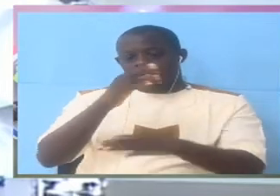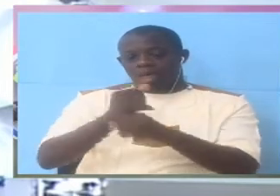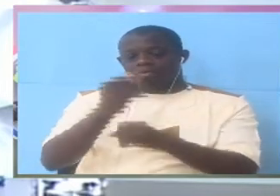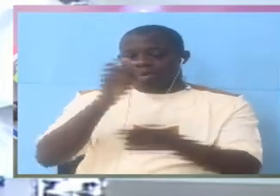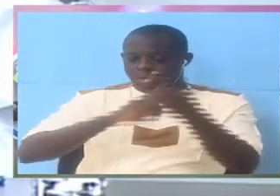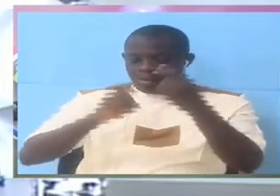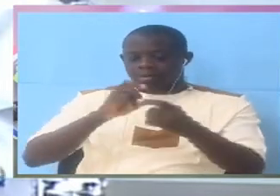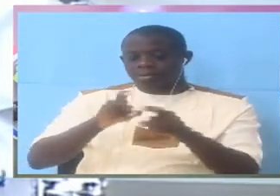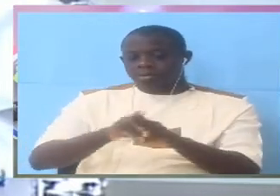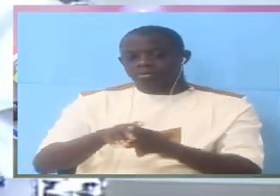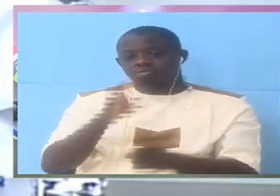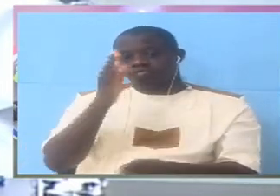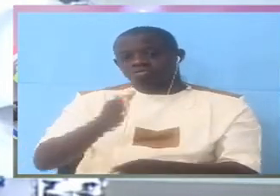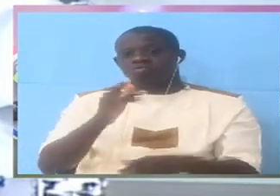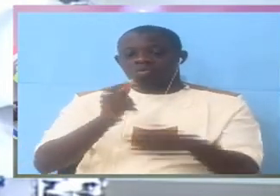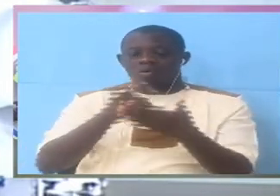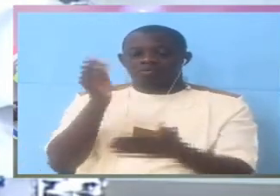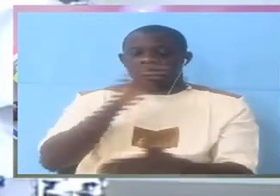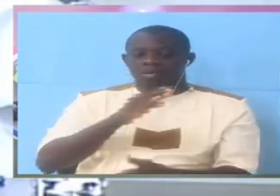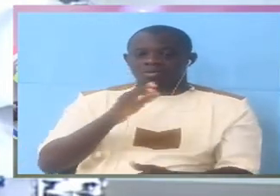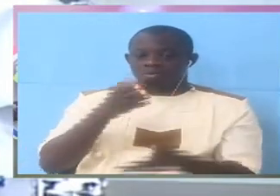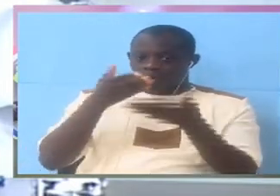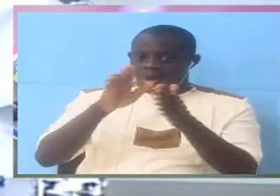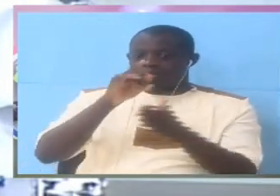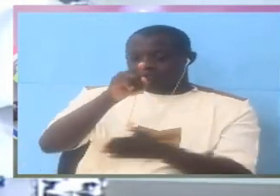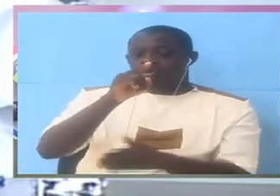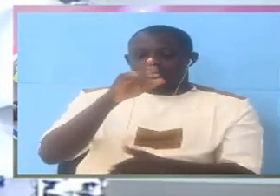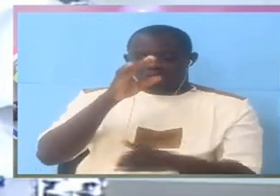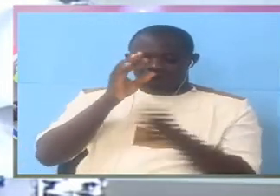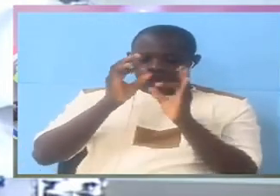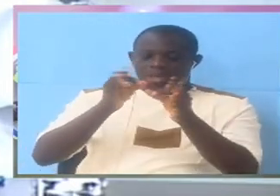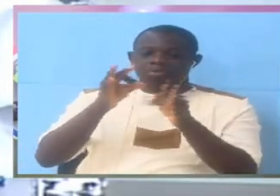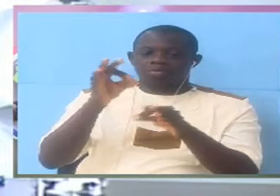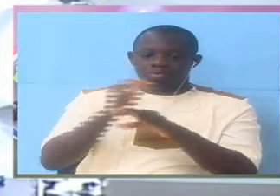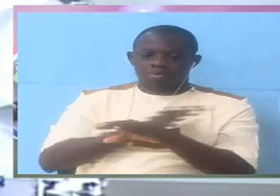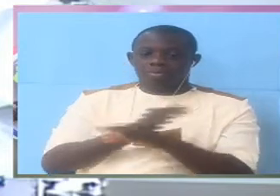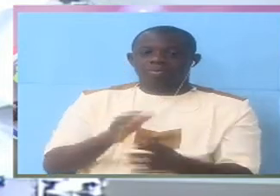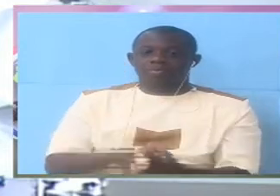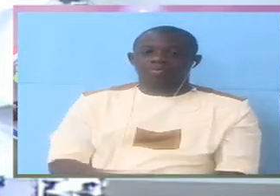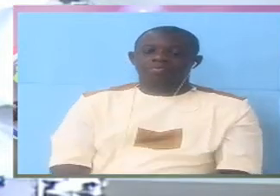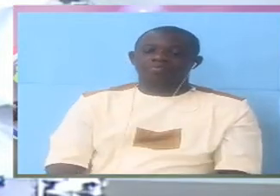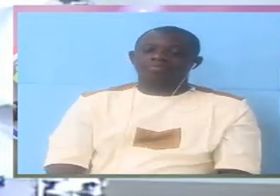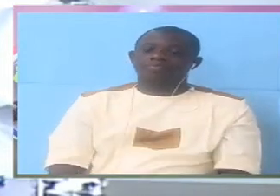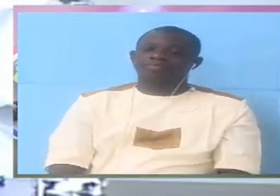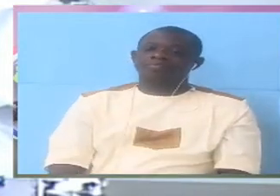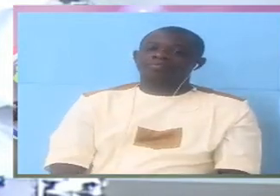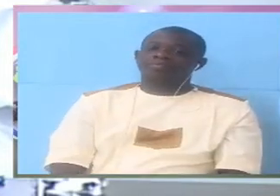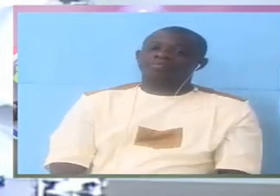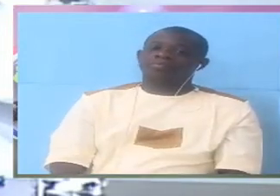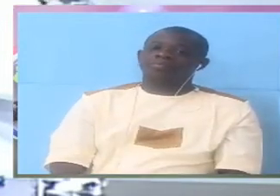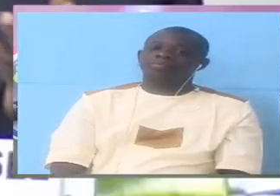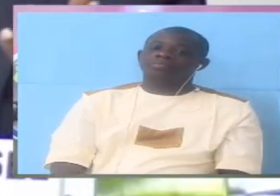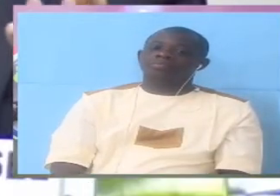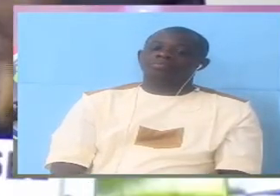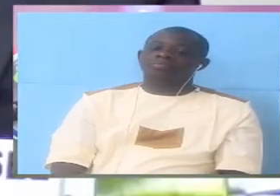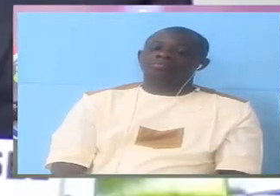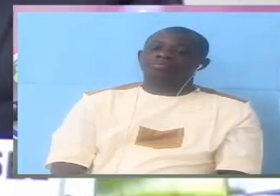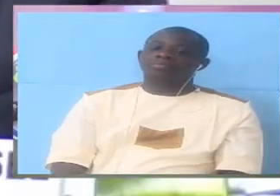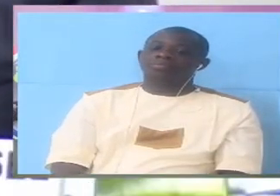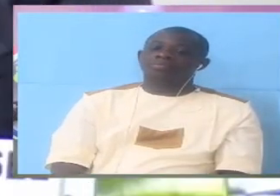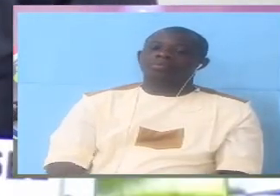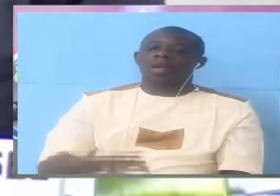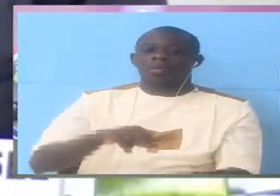True or false? That's the way you put it. He is recycling you or making you bounce back, as they used to